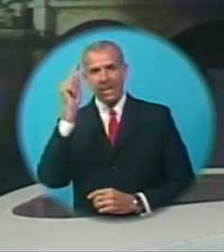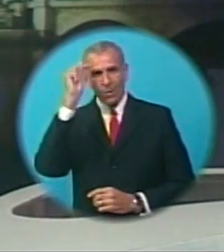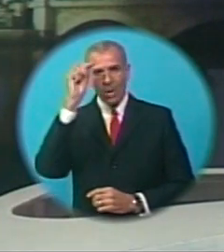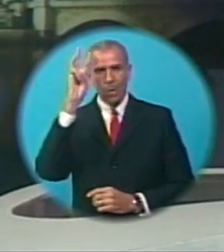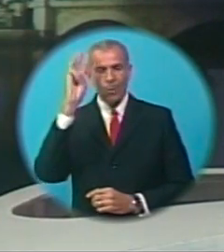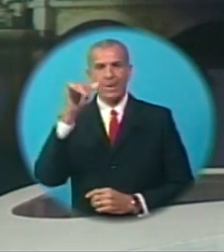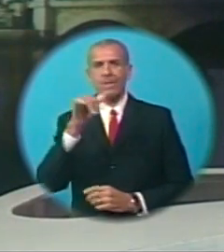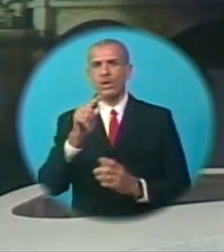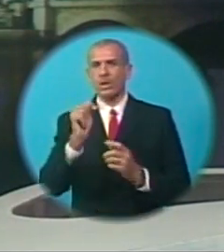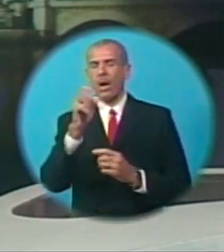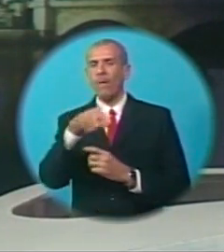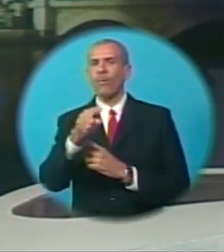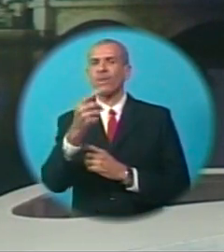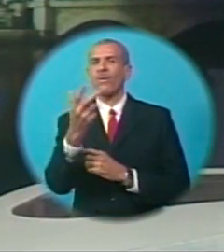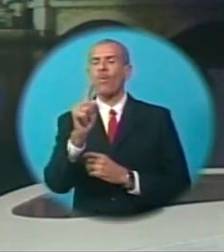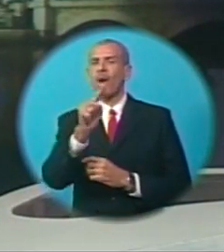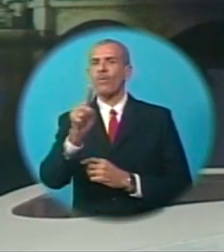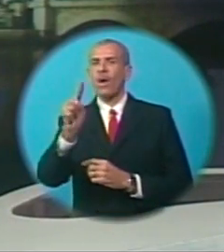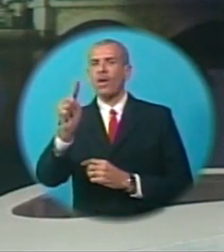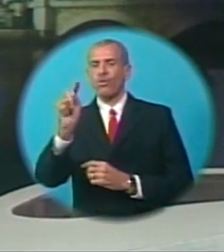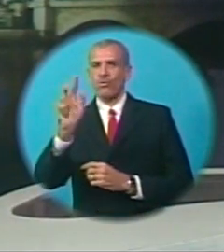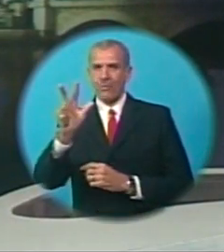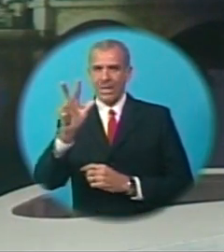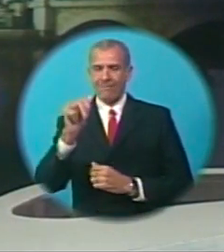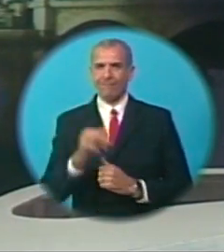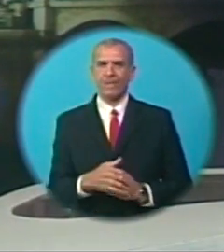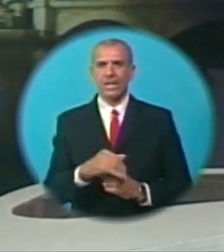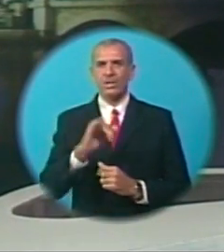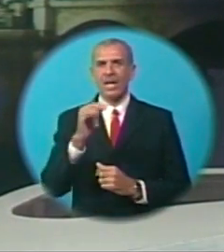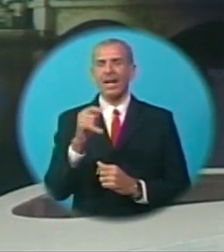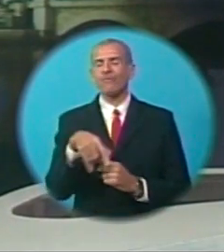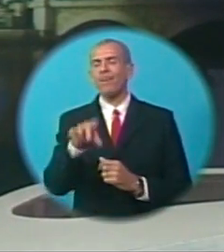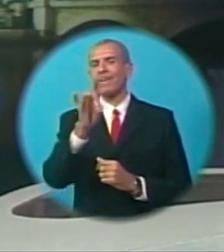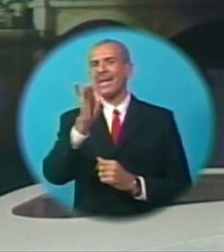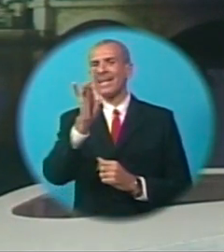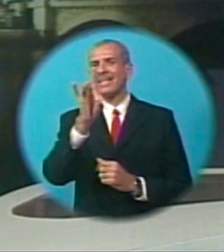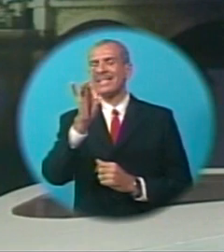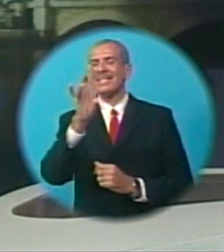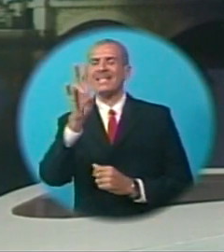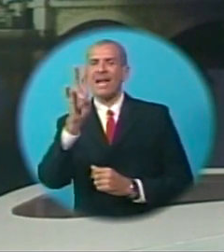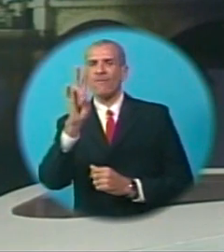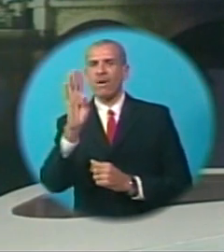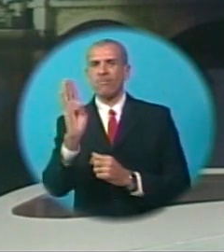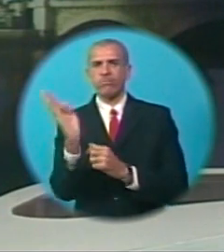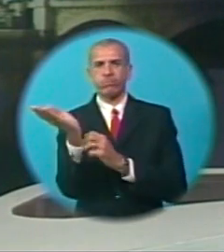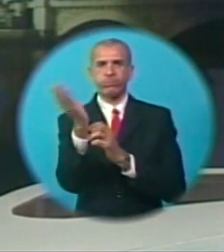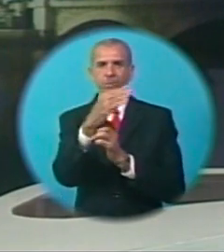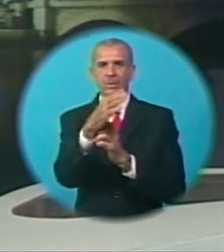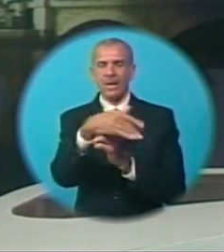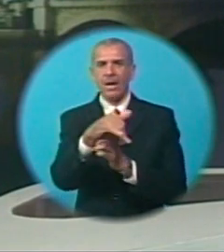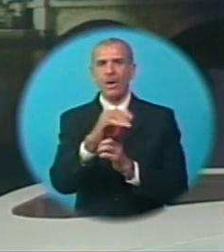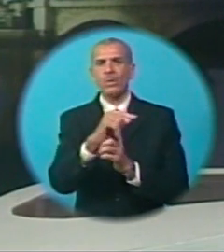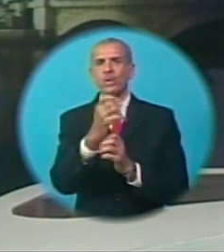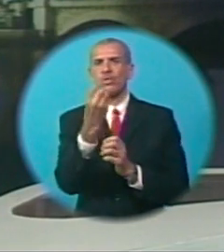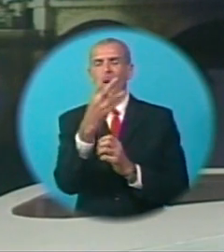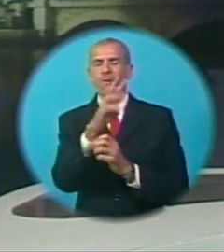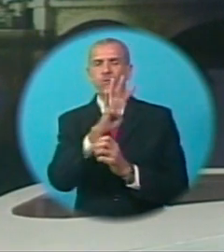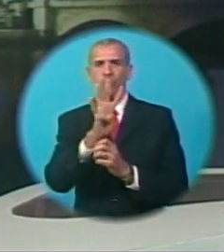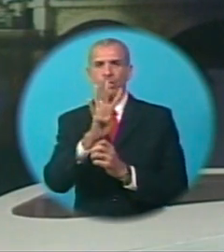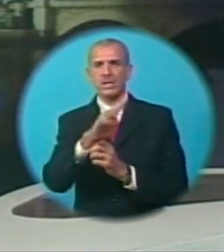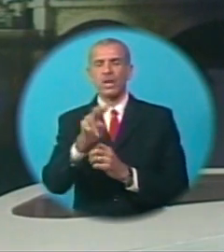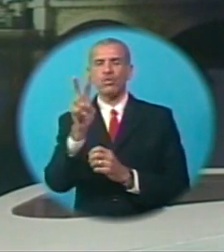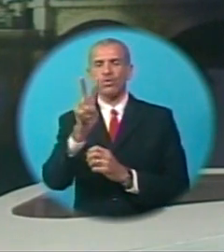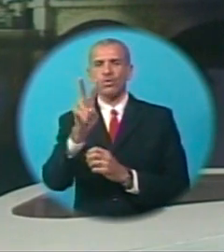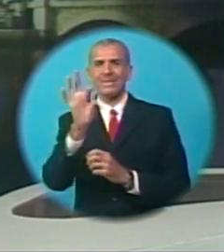Williams top scored with an explosive 113 from just 87 balls, including 12 fours and 2